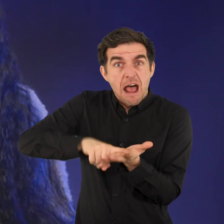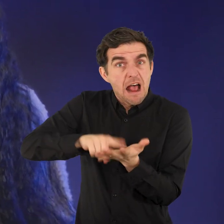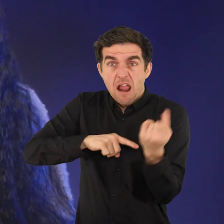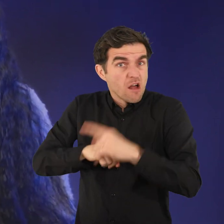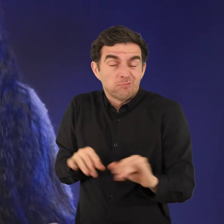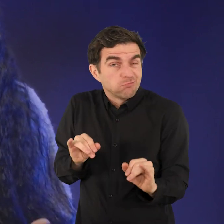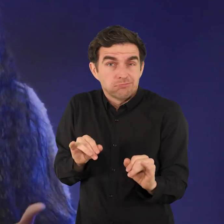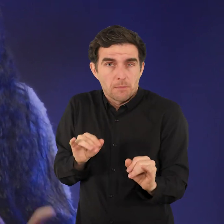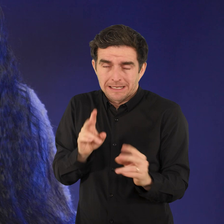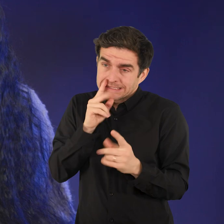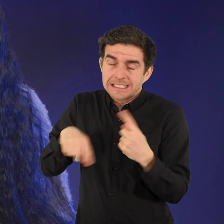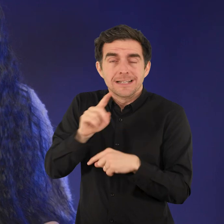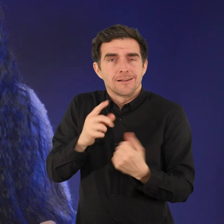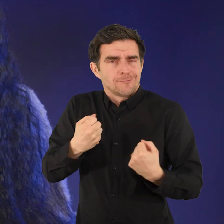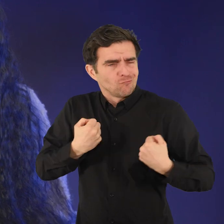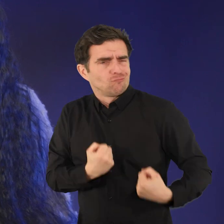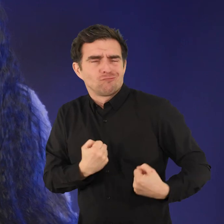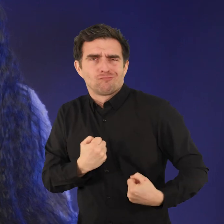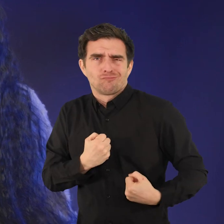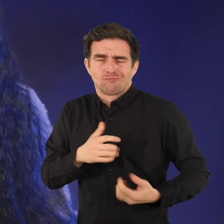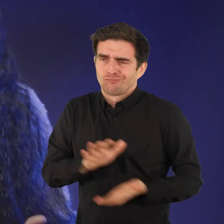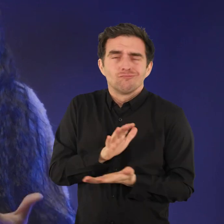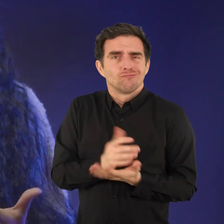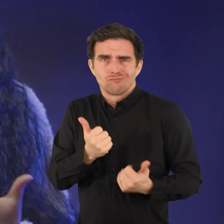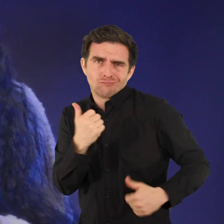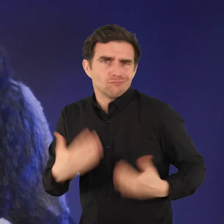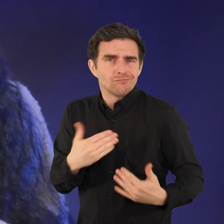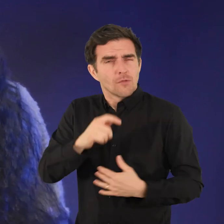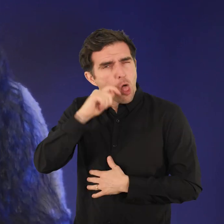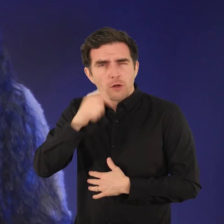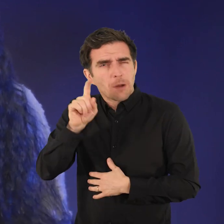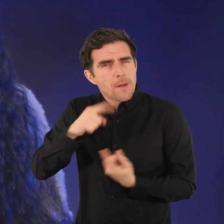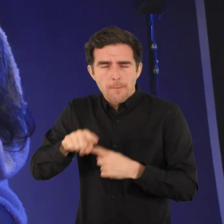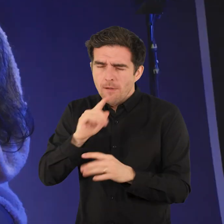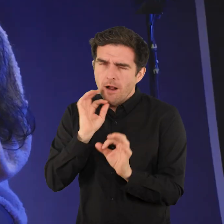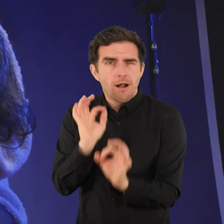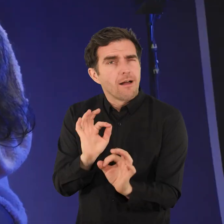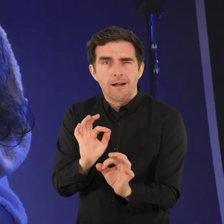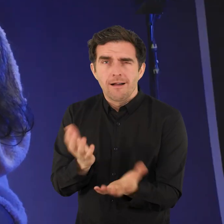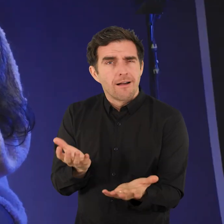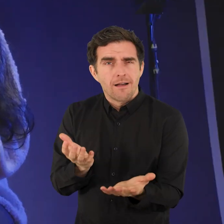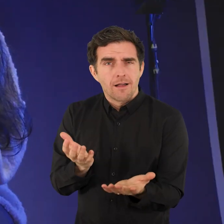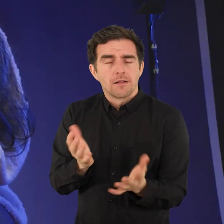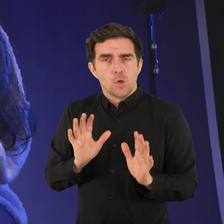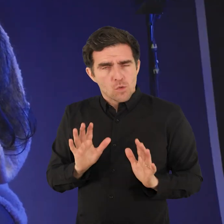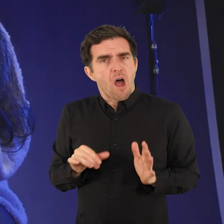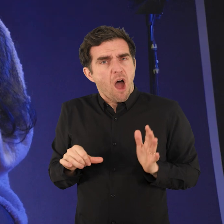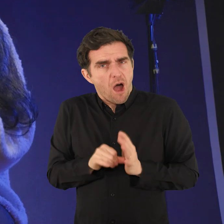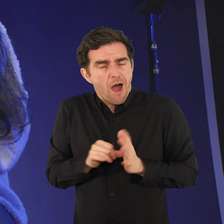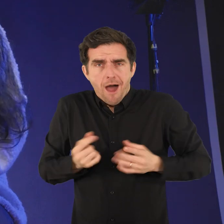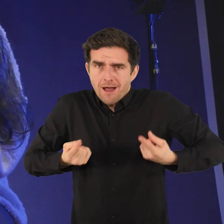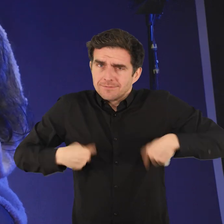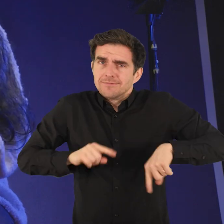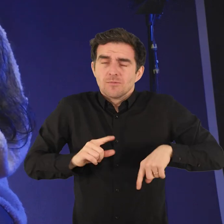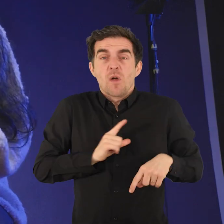hell. It's incredible, like the spirit of Ukrainian people, it's genuinely incredible. But at the same time, it's really hard